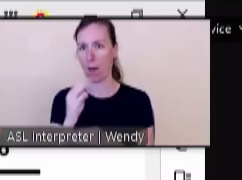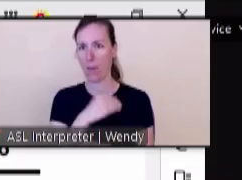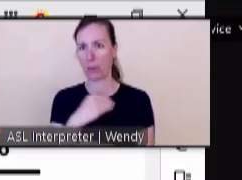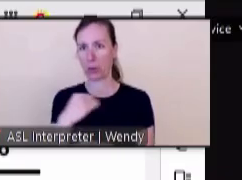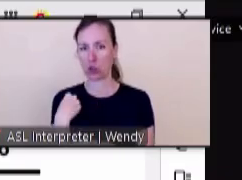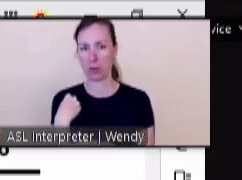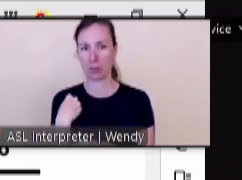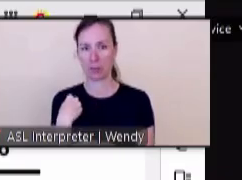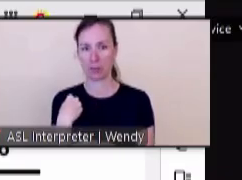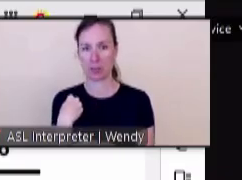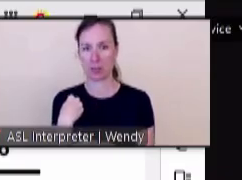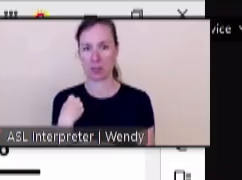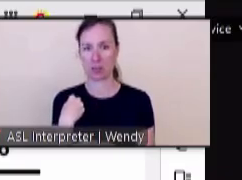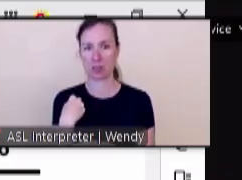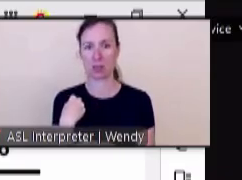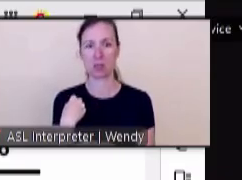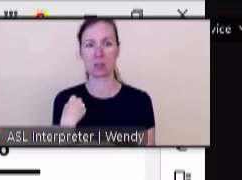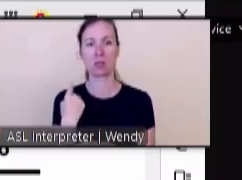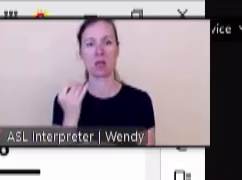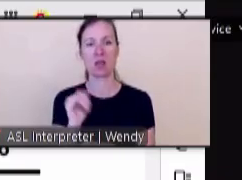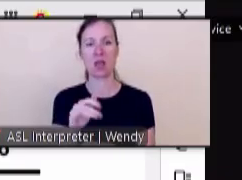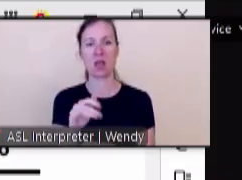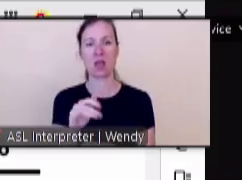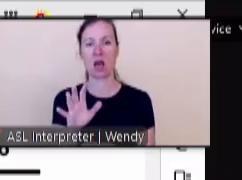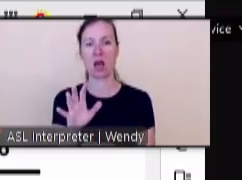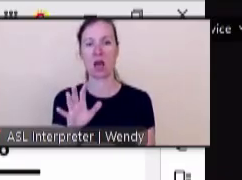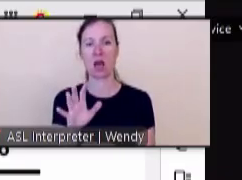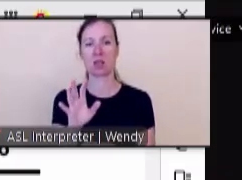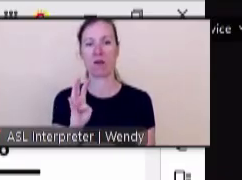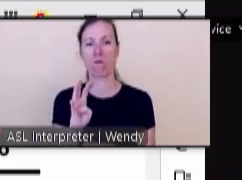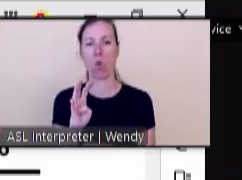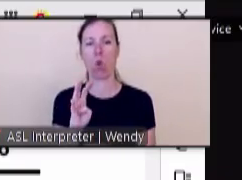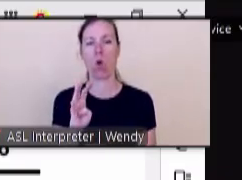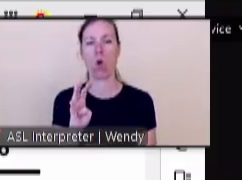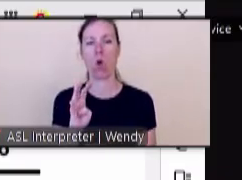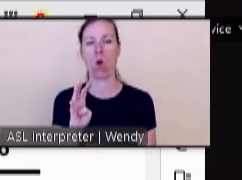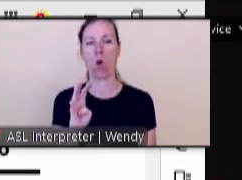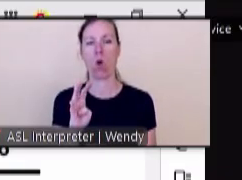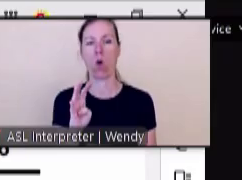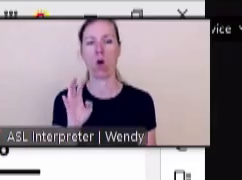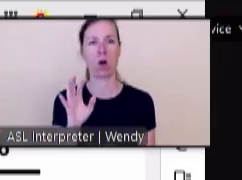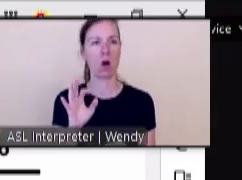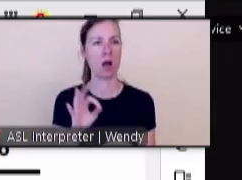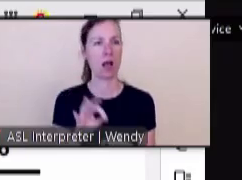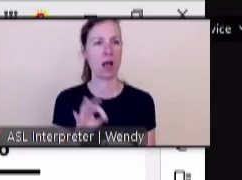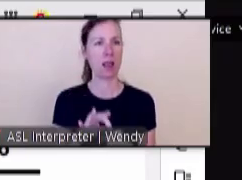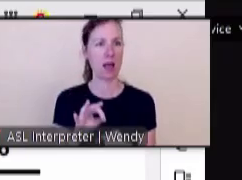elections, $2,000. Are there any questions about your budget, Mayor and Council?